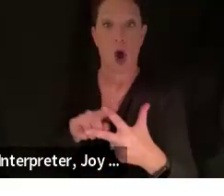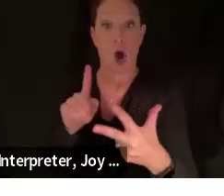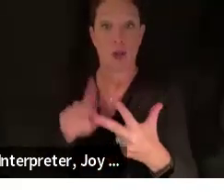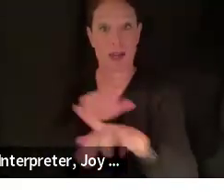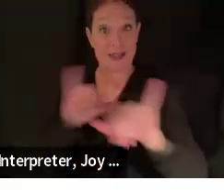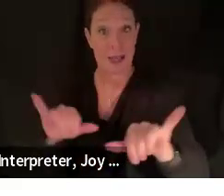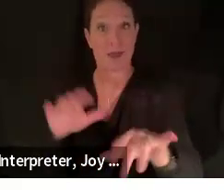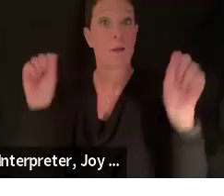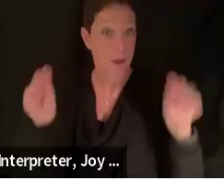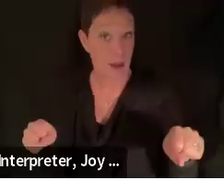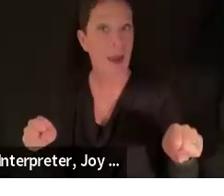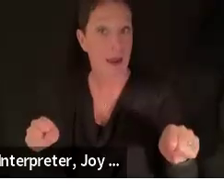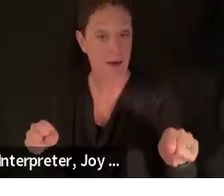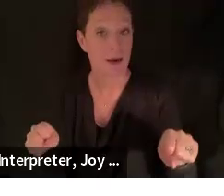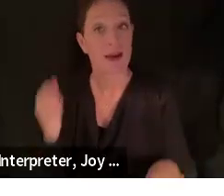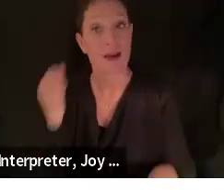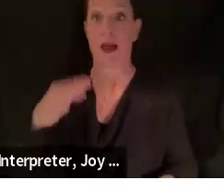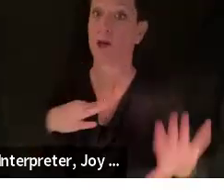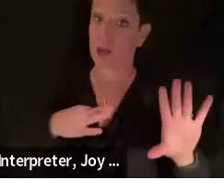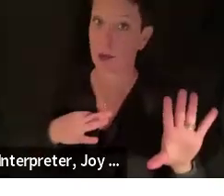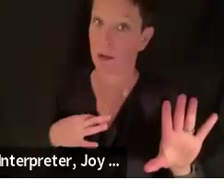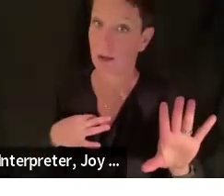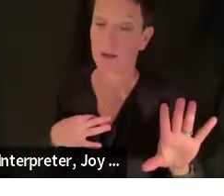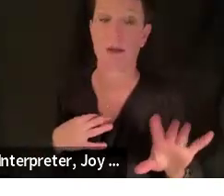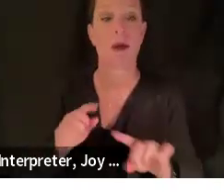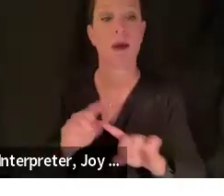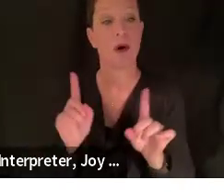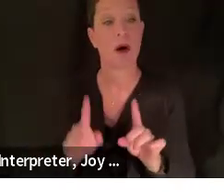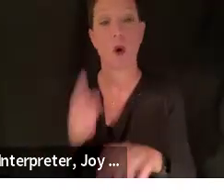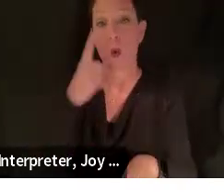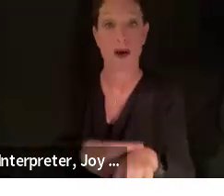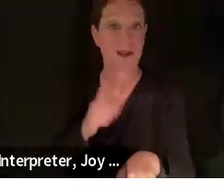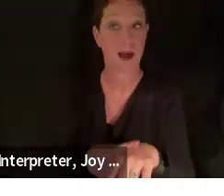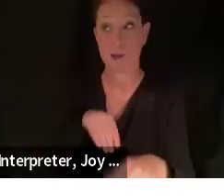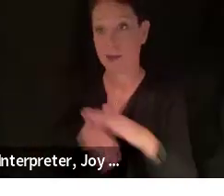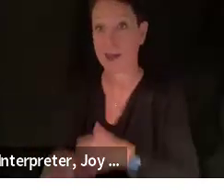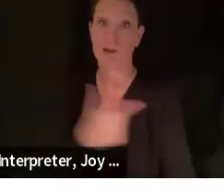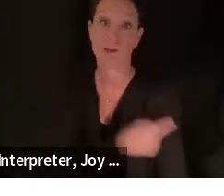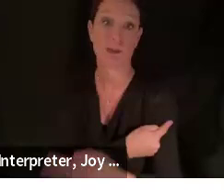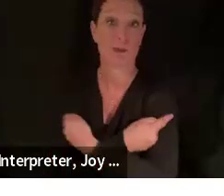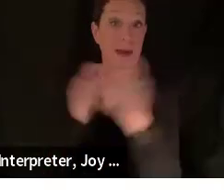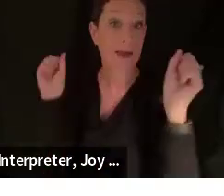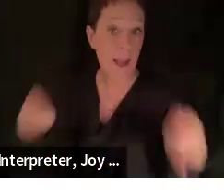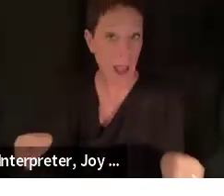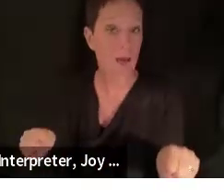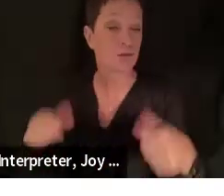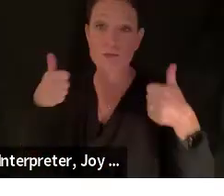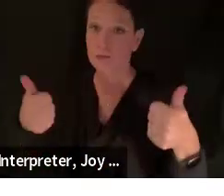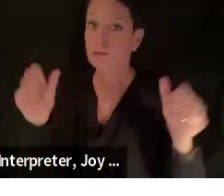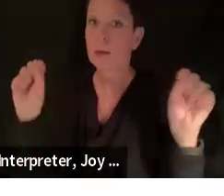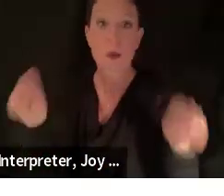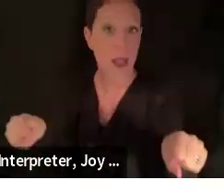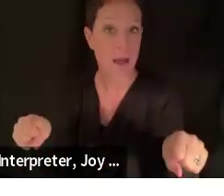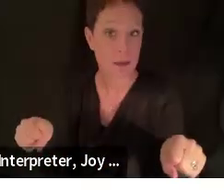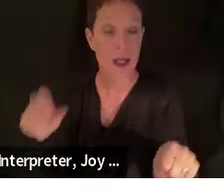vaccines at the same time if you're eligible for them. So if you want to do a one-stop shop, that'll make sure you got everything you need and